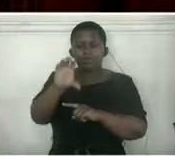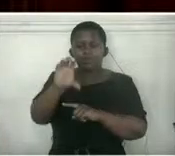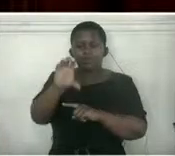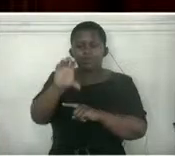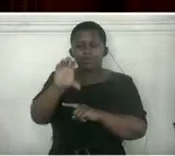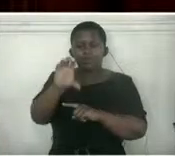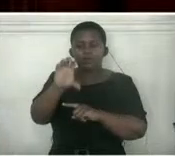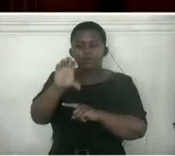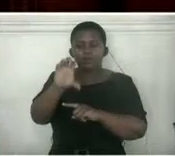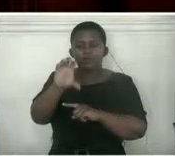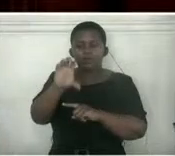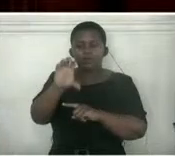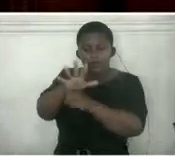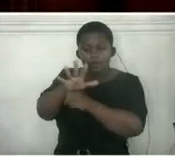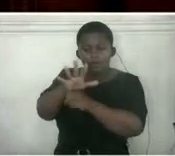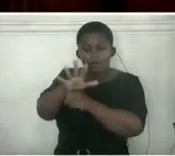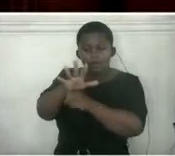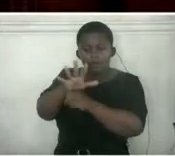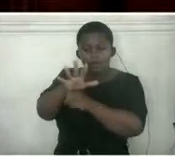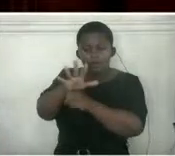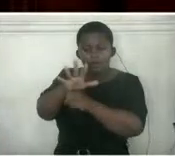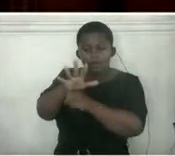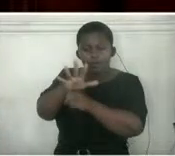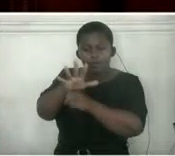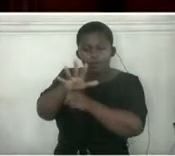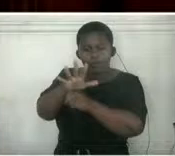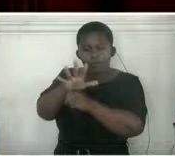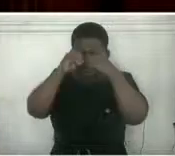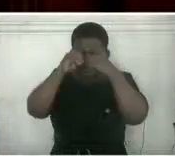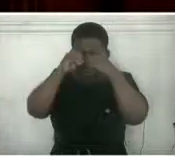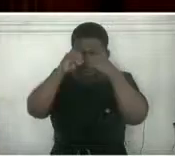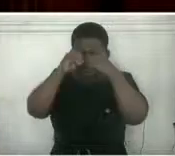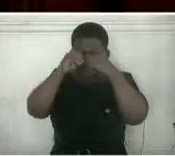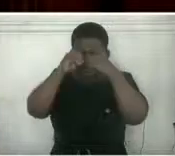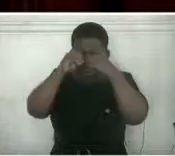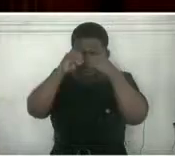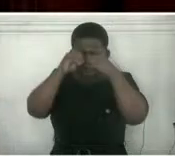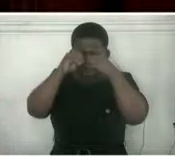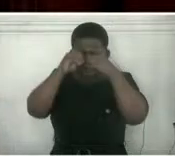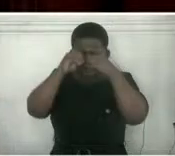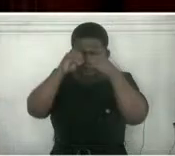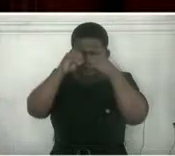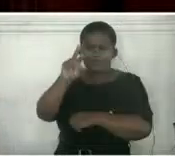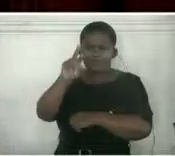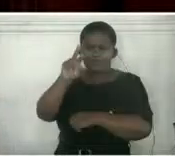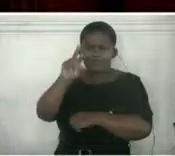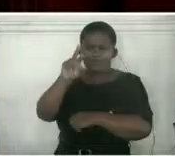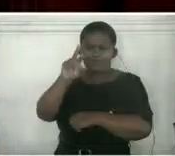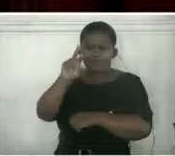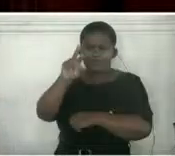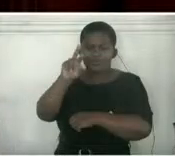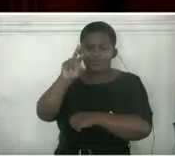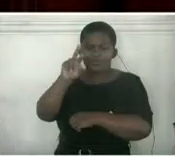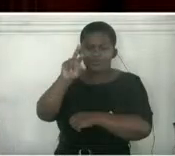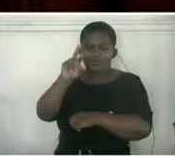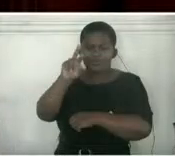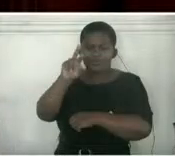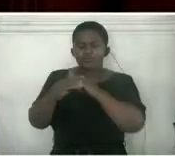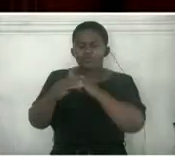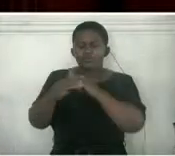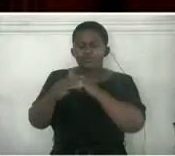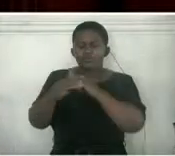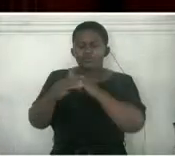variant in a laboratory, giving our country international recognition and acclaimed for